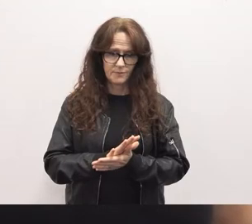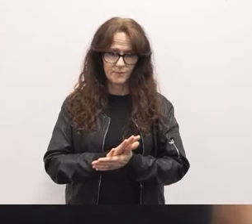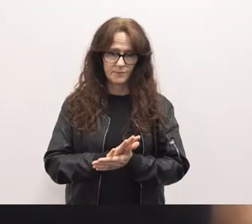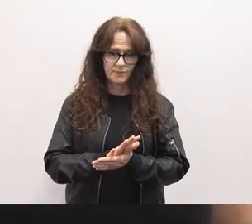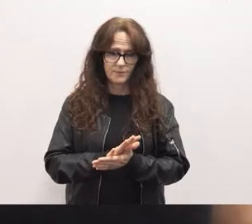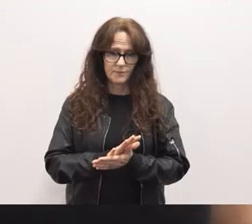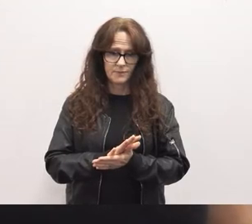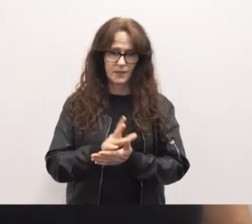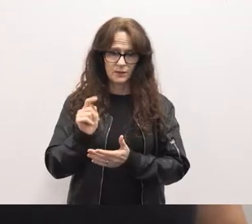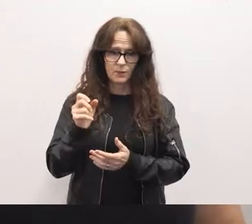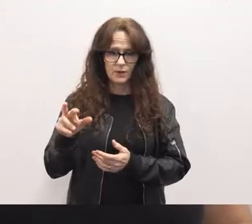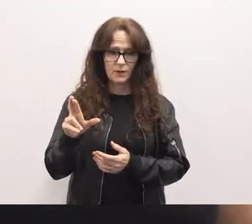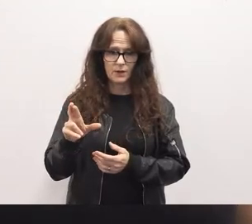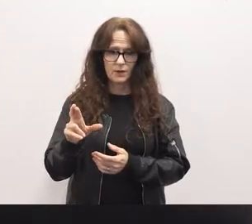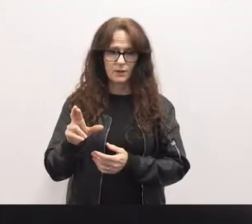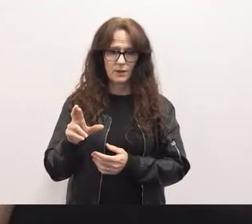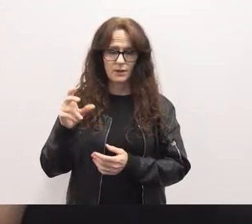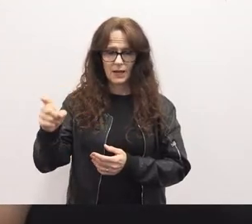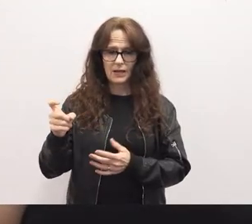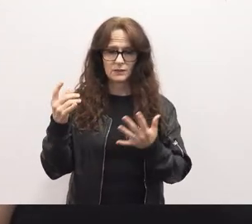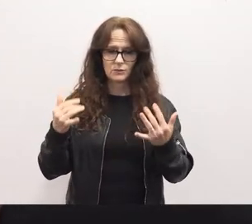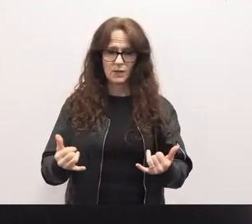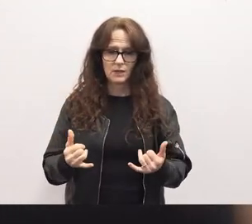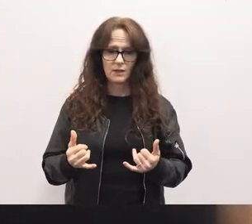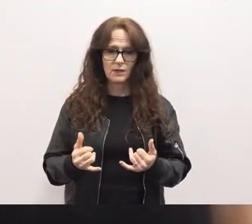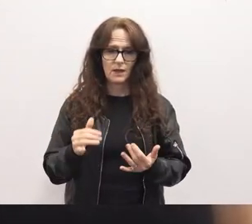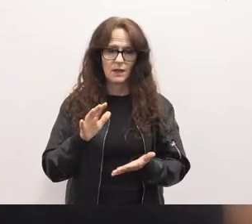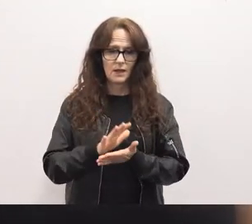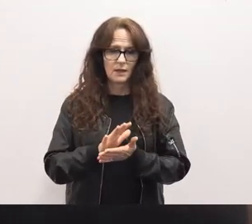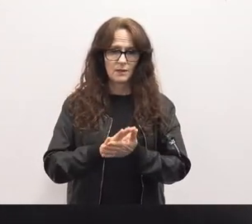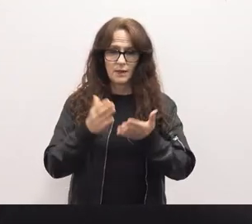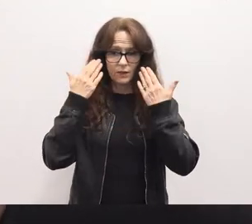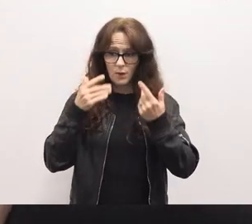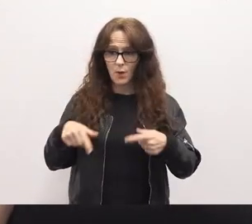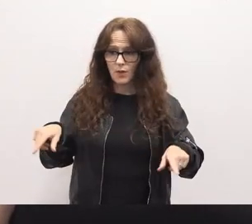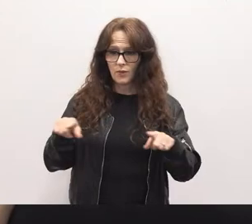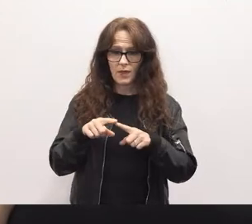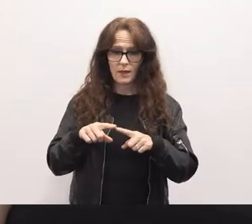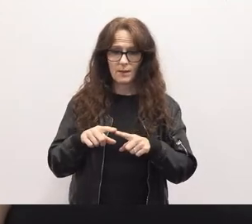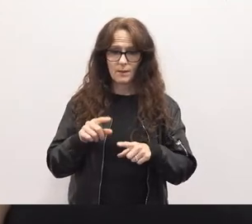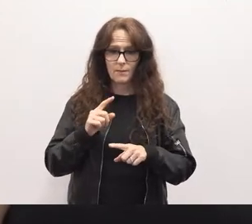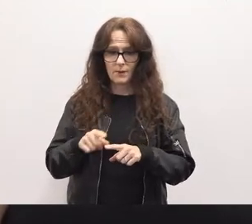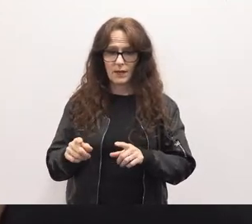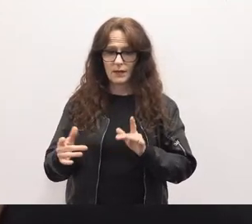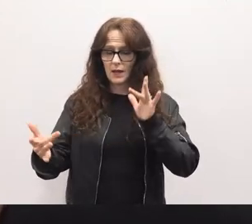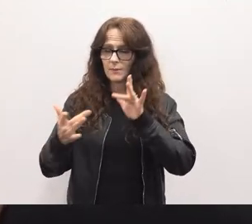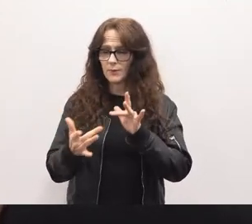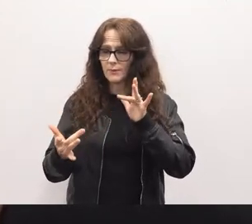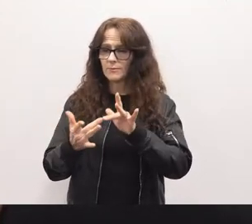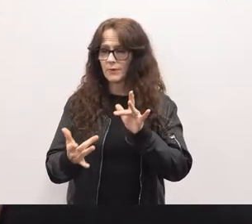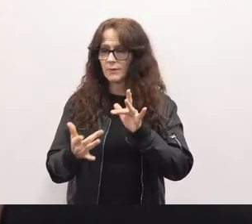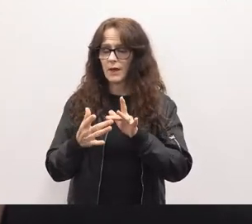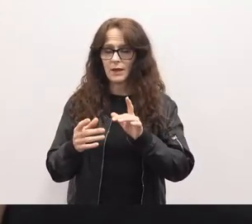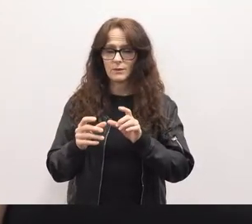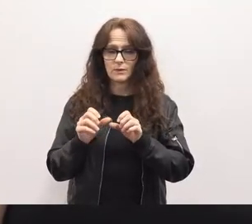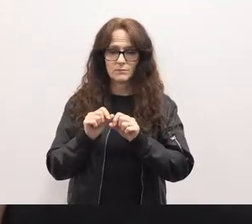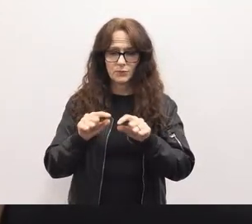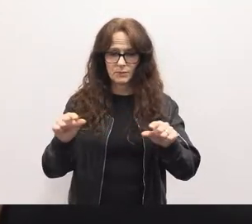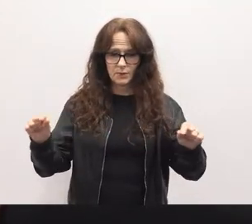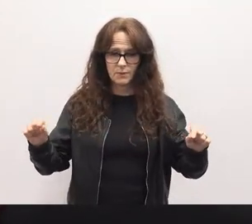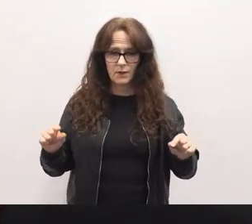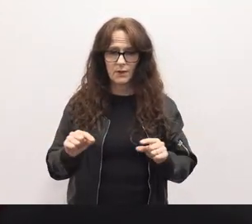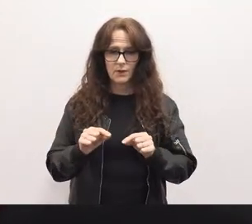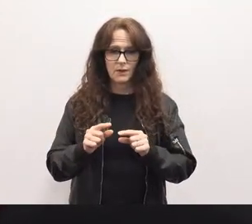on Twitter, currently known as X right now. Some of the school, I don't even know them, but I would press hard and retweeted things that they are proud of and posted